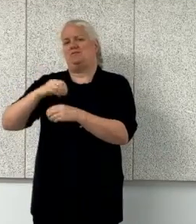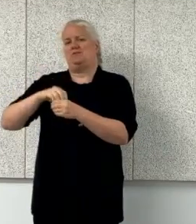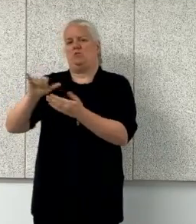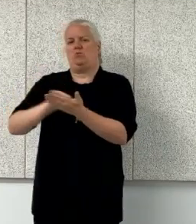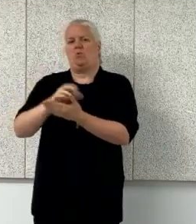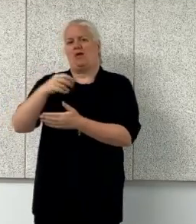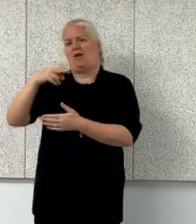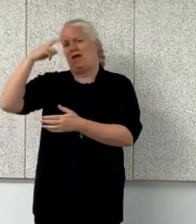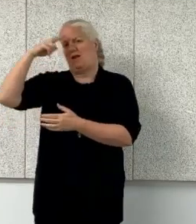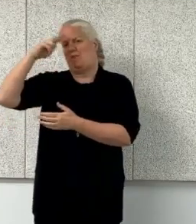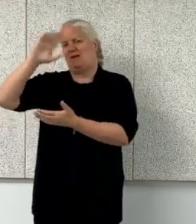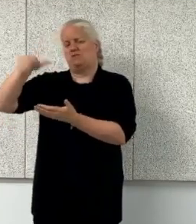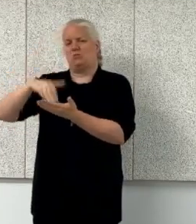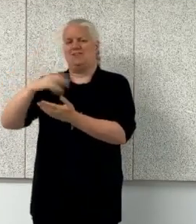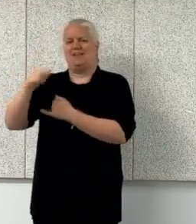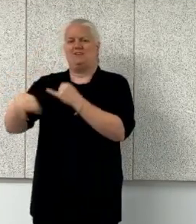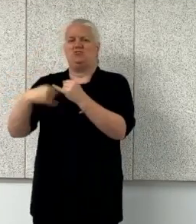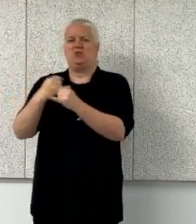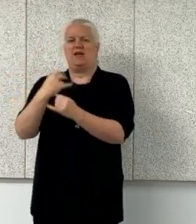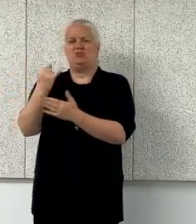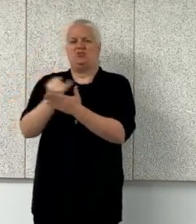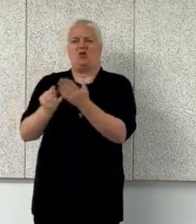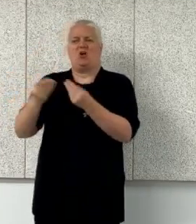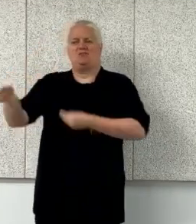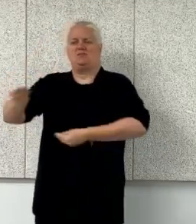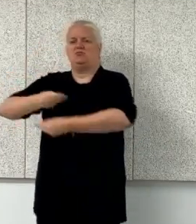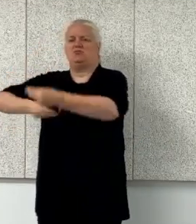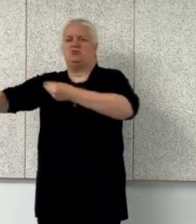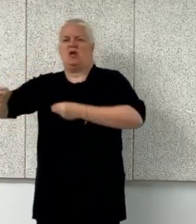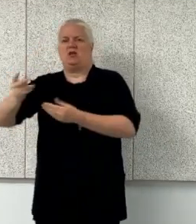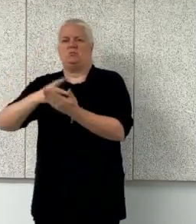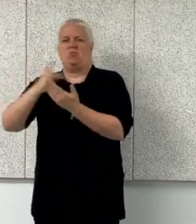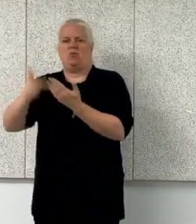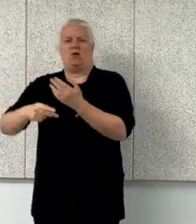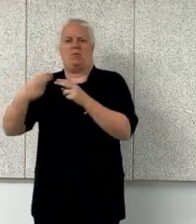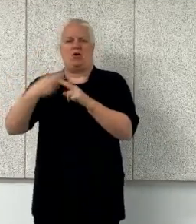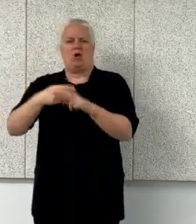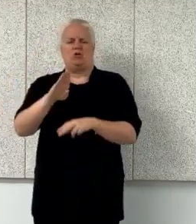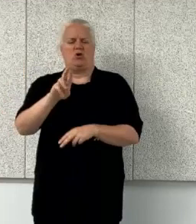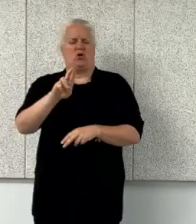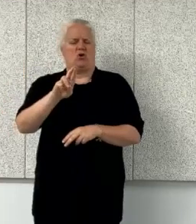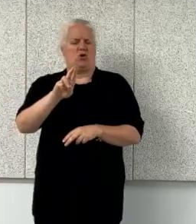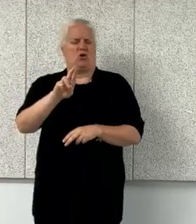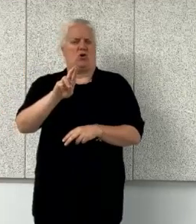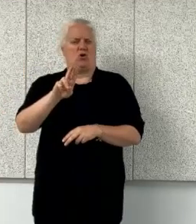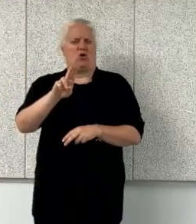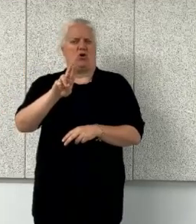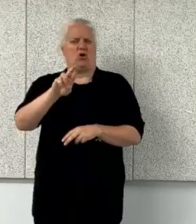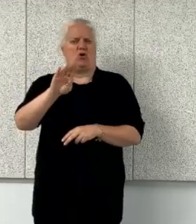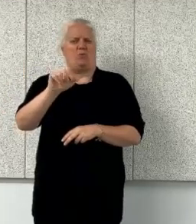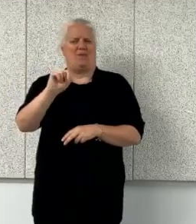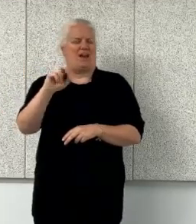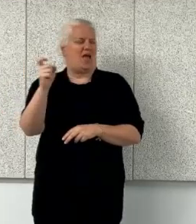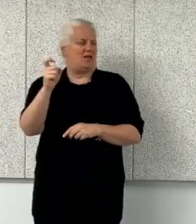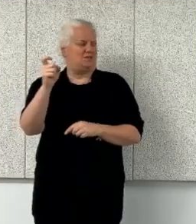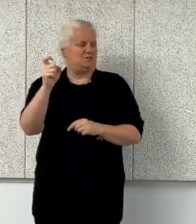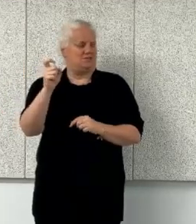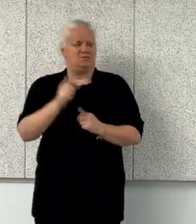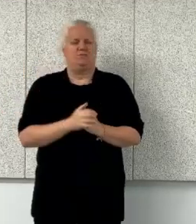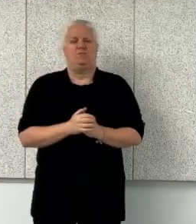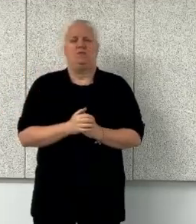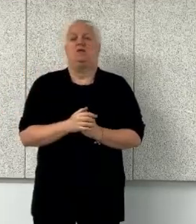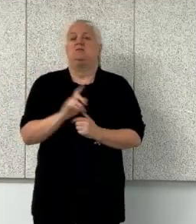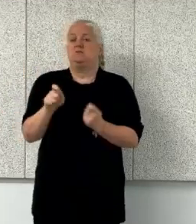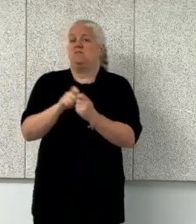exchange program called the Urban X, urbanx.org, for anyone who's there listening. but we're specifically focused on connecting Black and